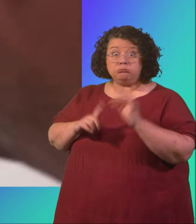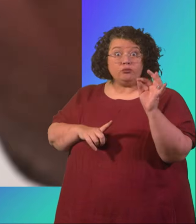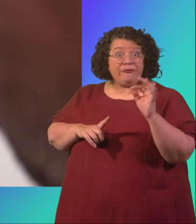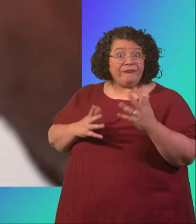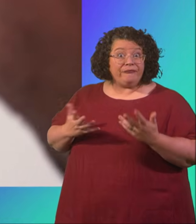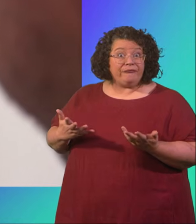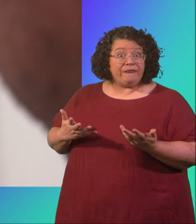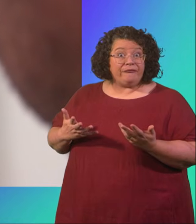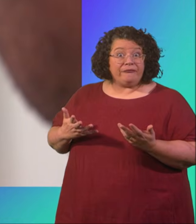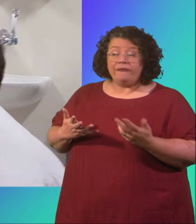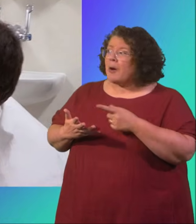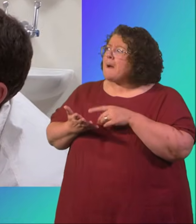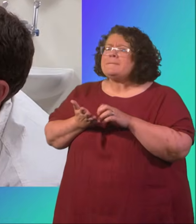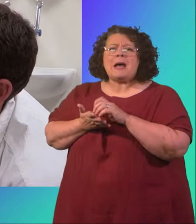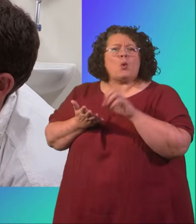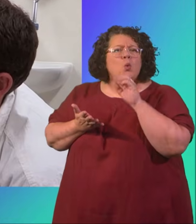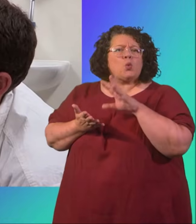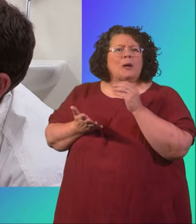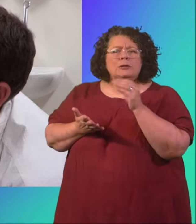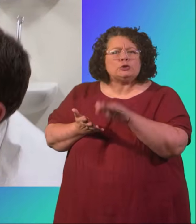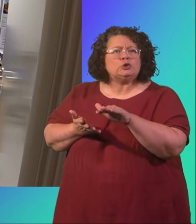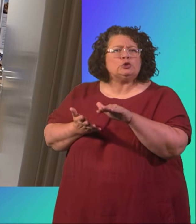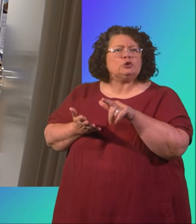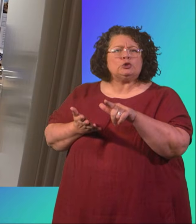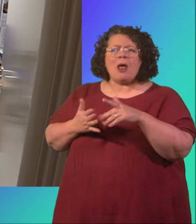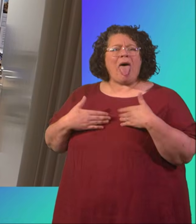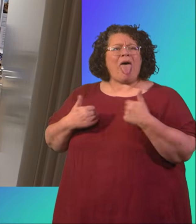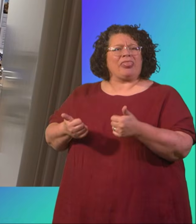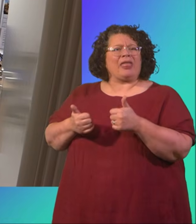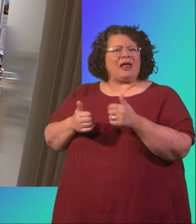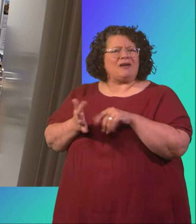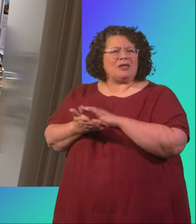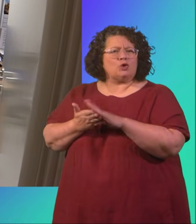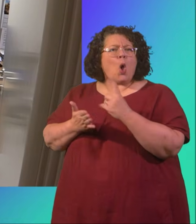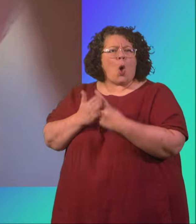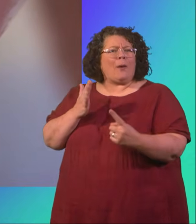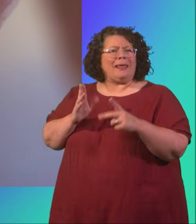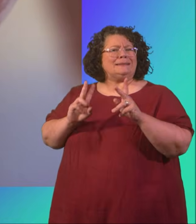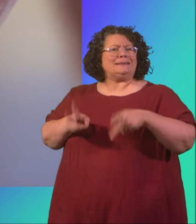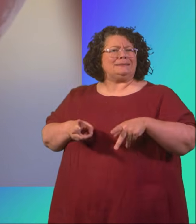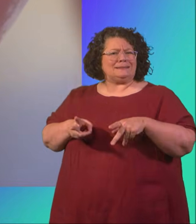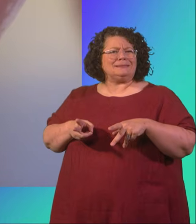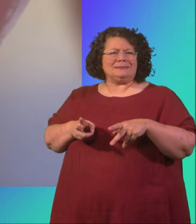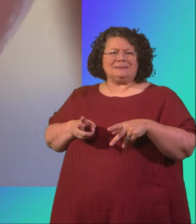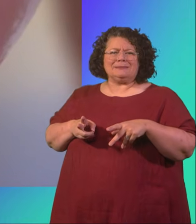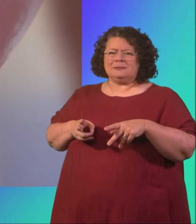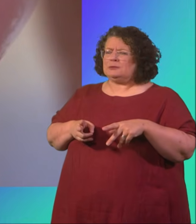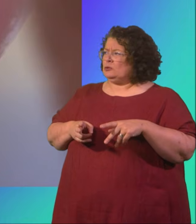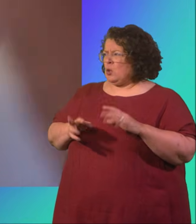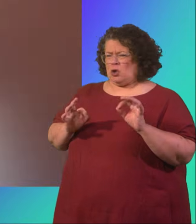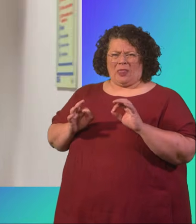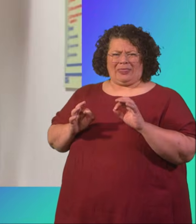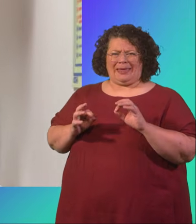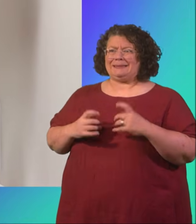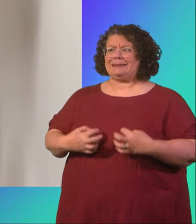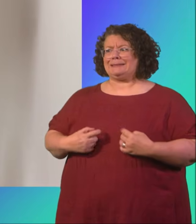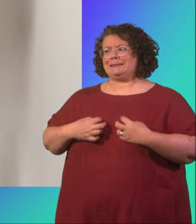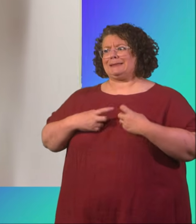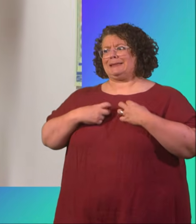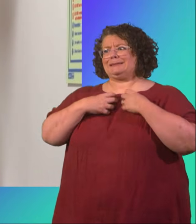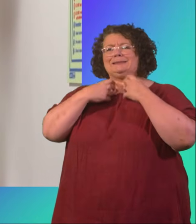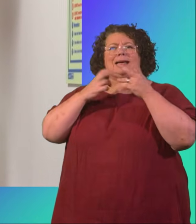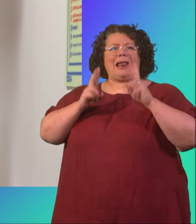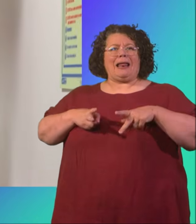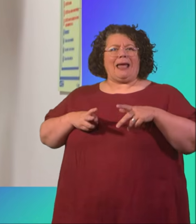maggots won't eat the healthy flesh, only the dead stuff. No one's going to be eaten alive. So that's a relief. We normally